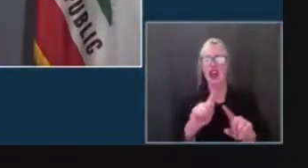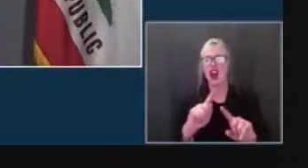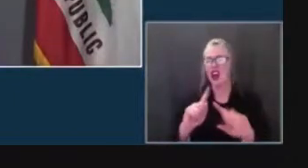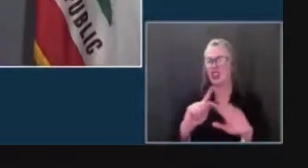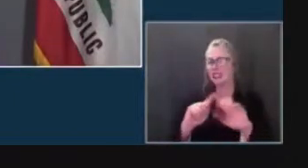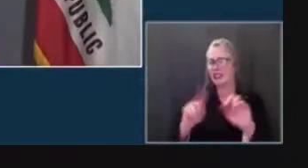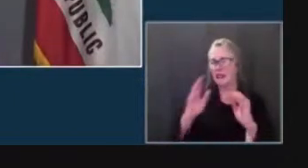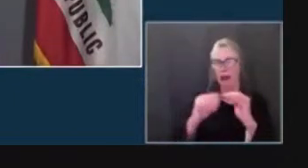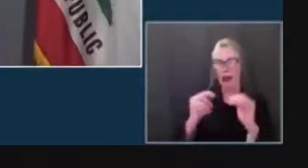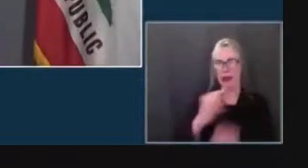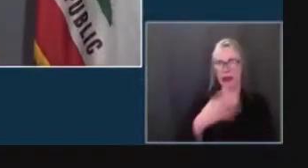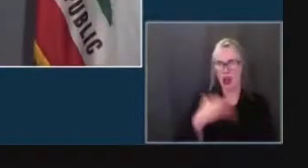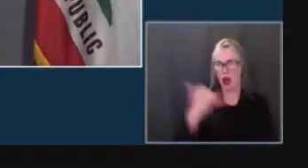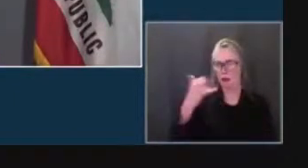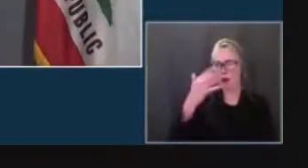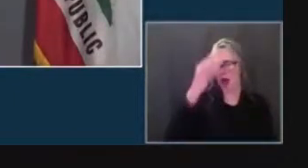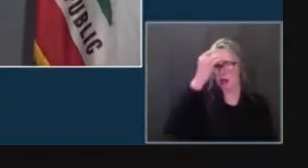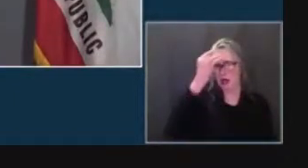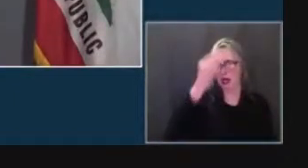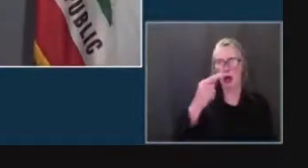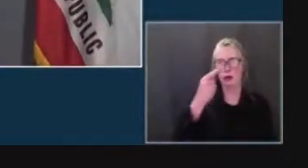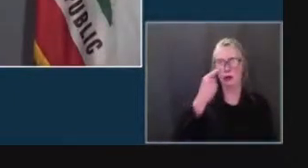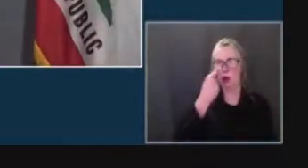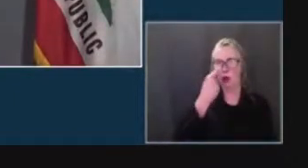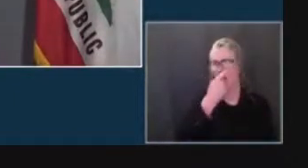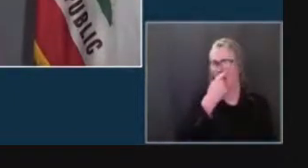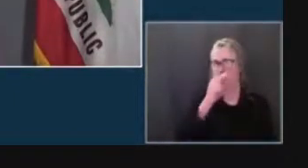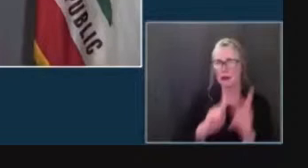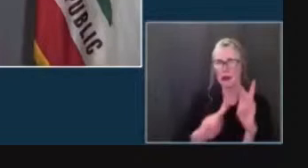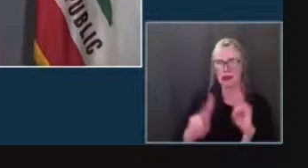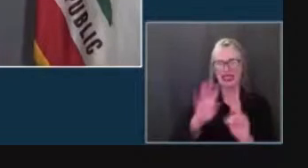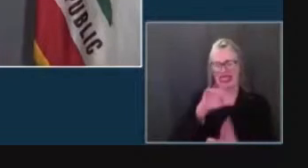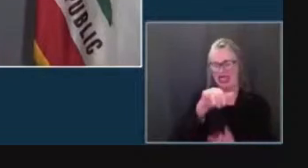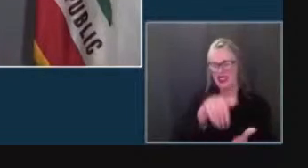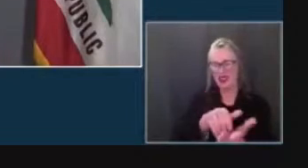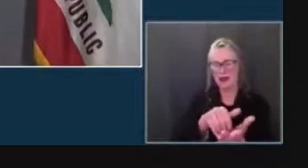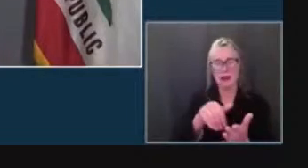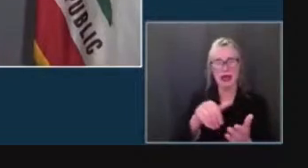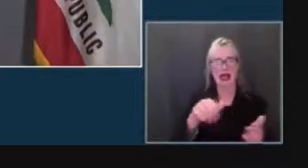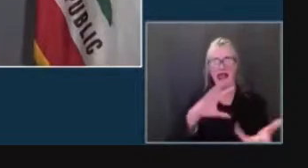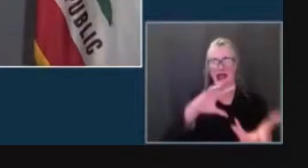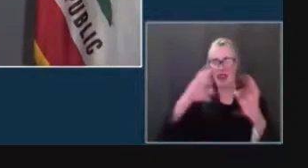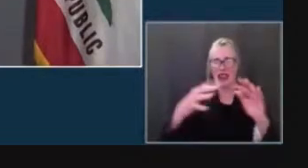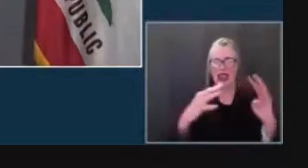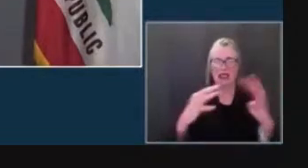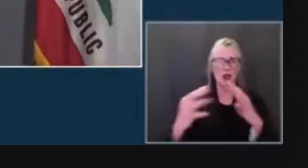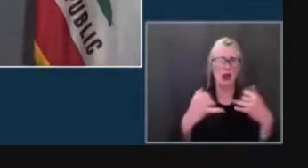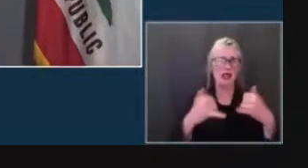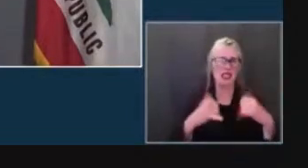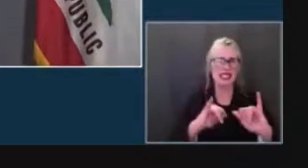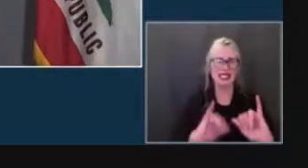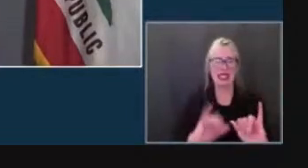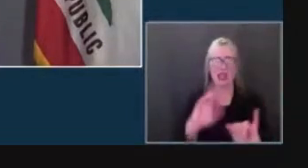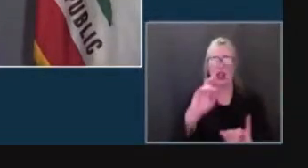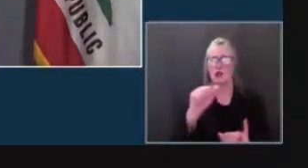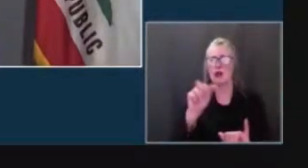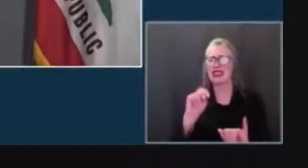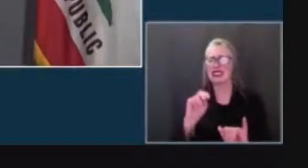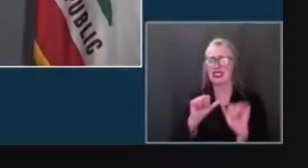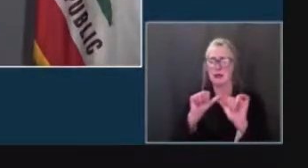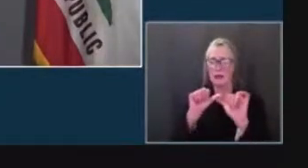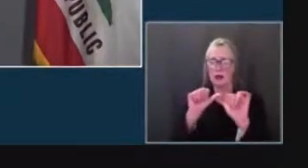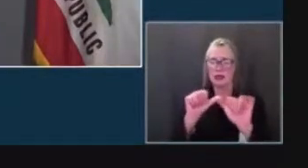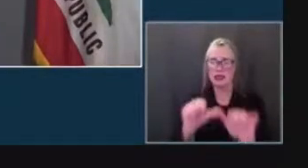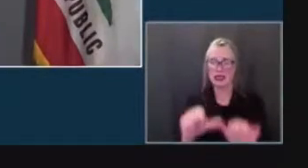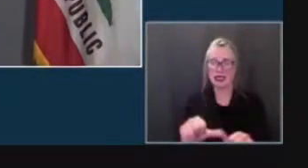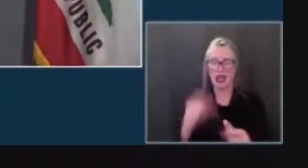neighbors. We are seeing that even in the midst of chaos and war, racism persists. As I've reflected over the past weeks about the invasion by